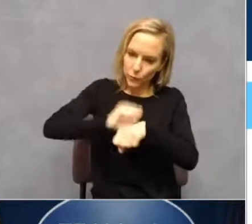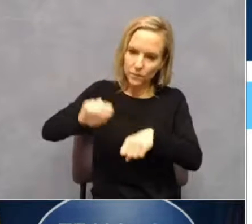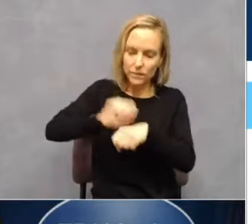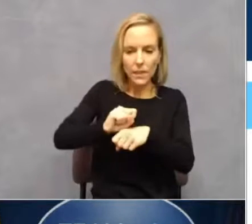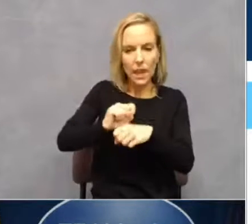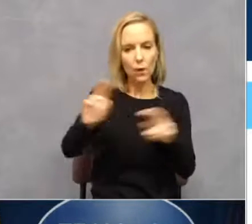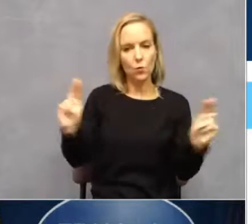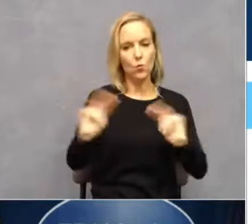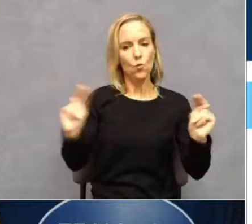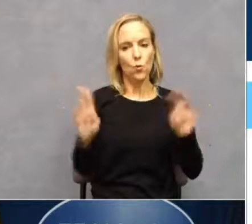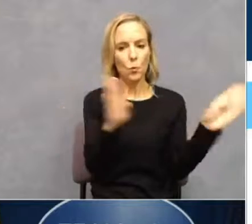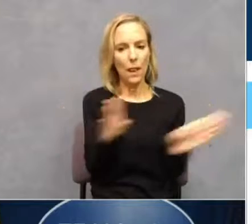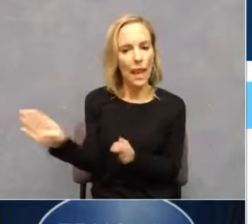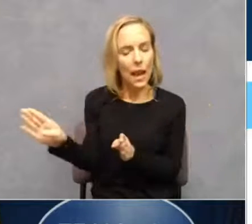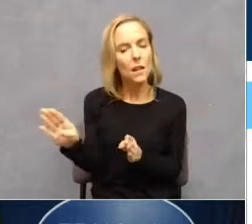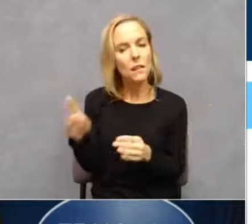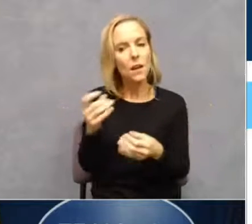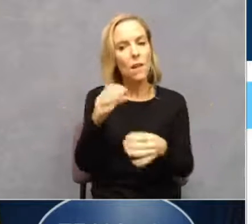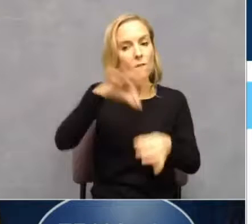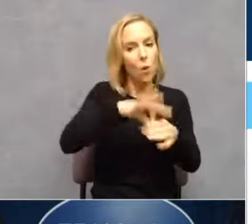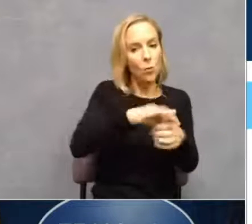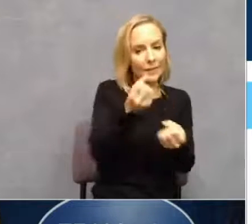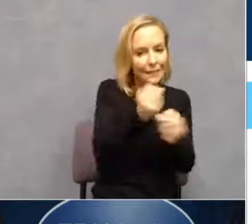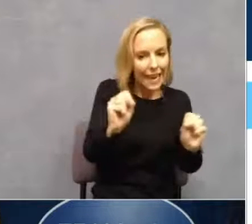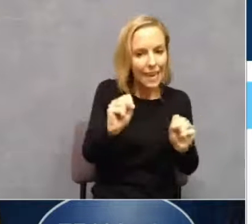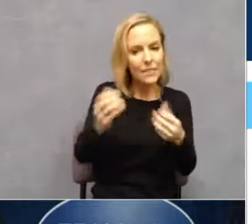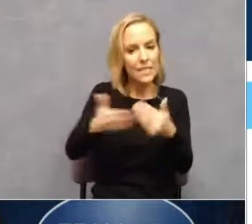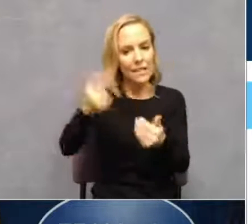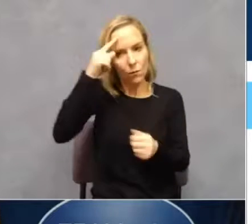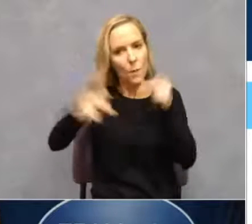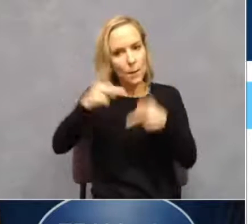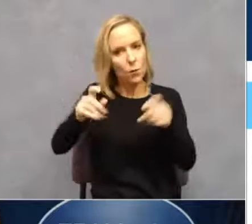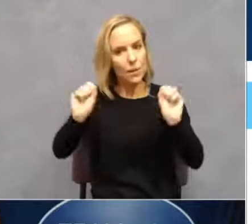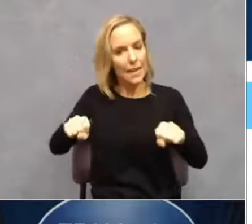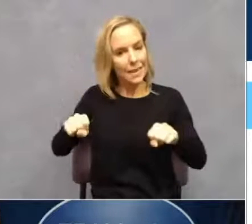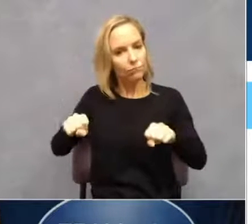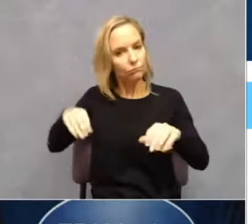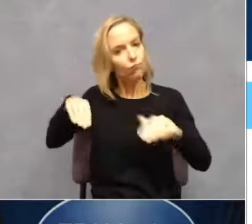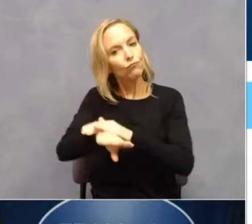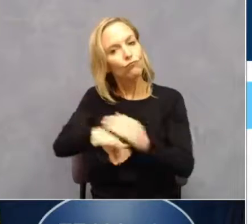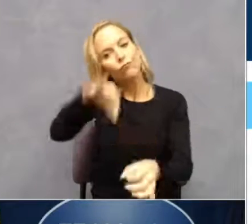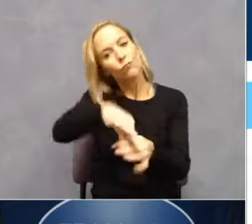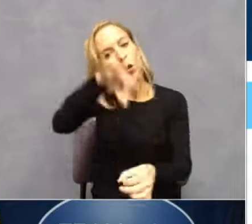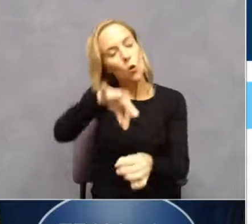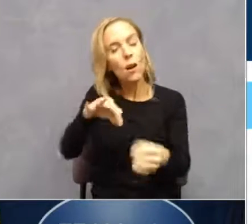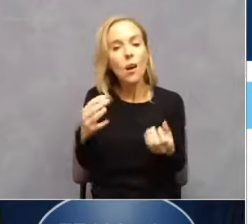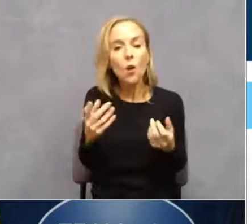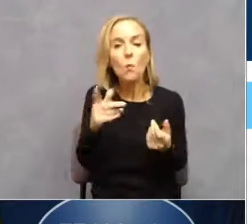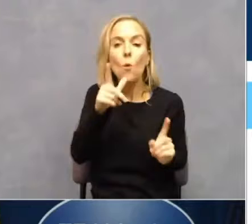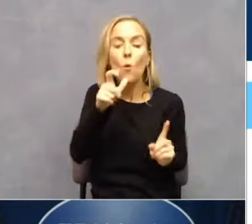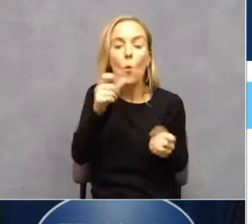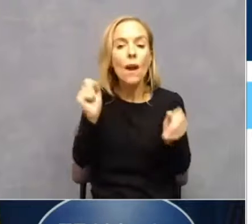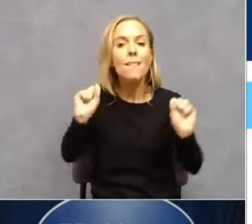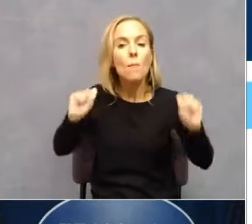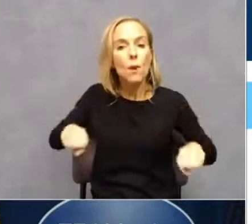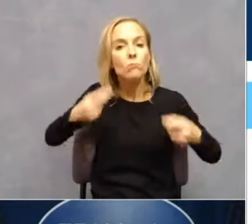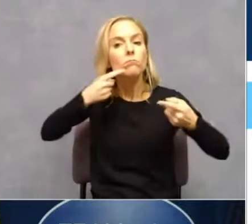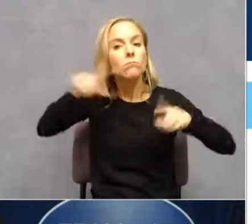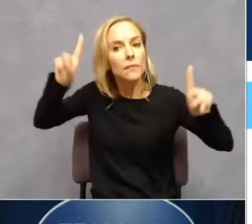more convenient, but none of this would be possible without our local county clerks and their staffs working around the